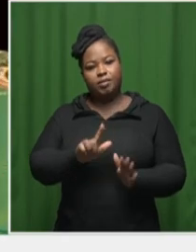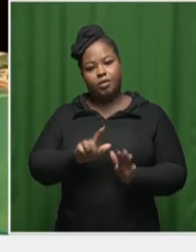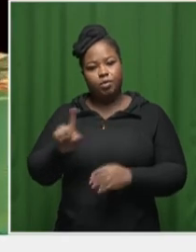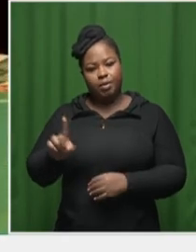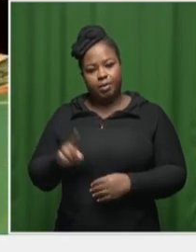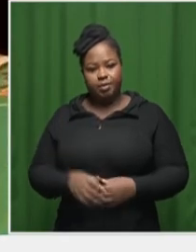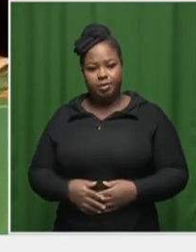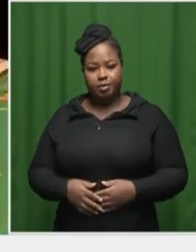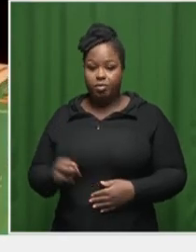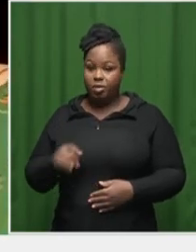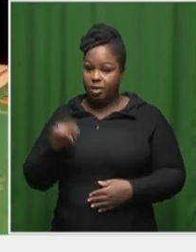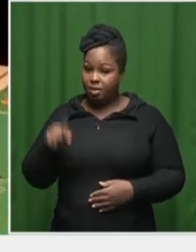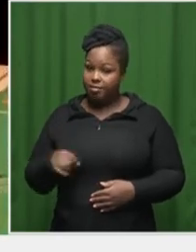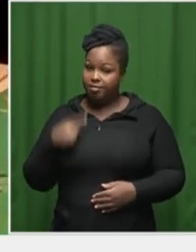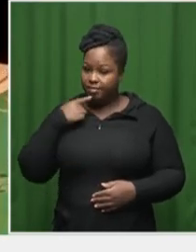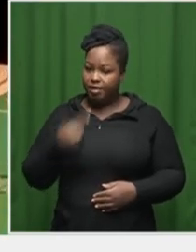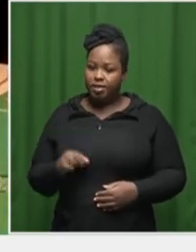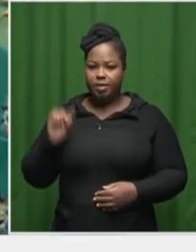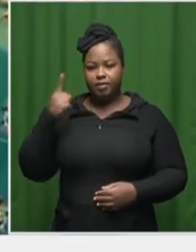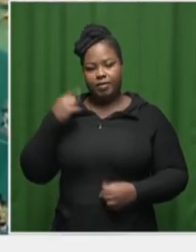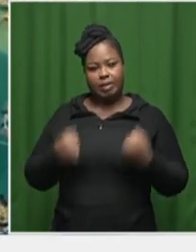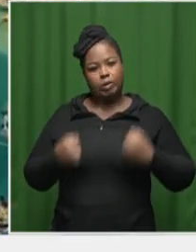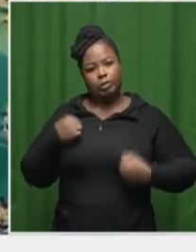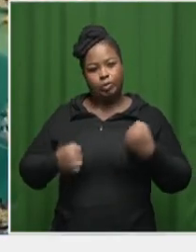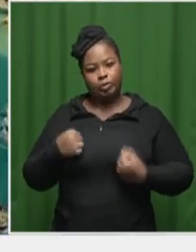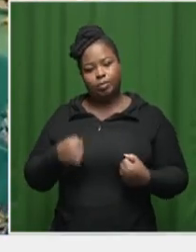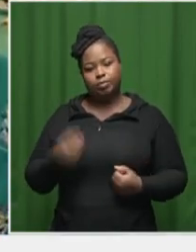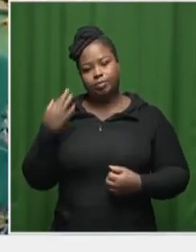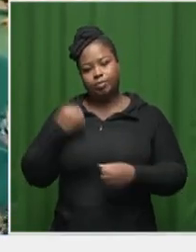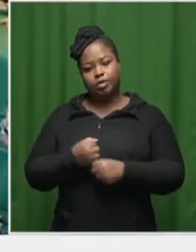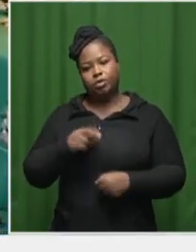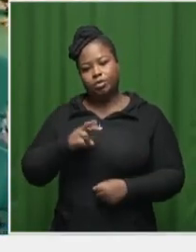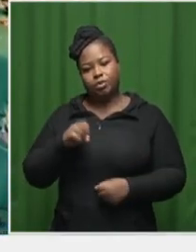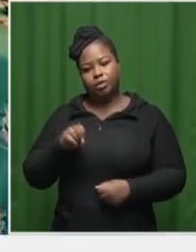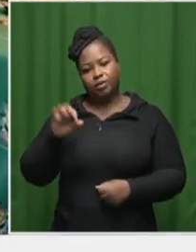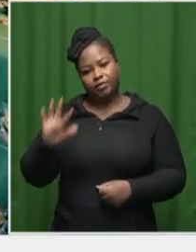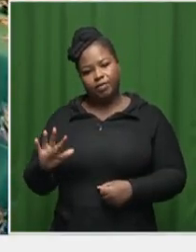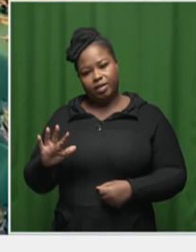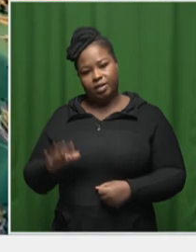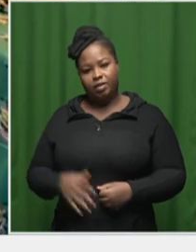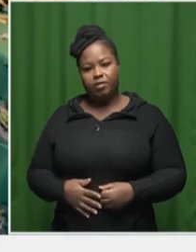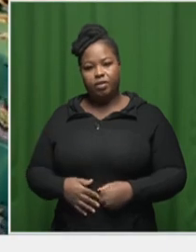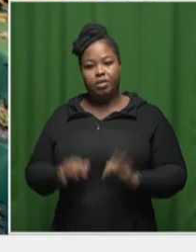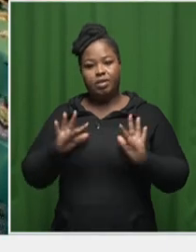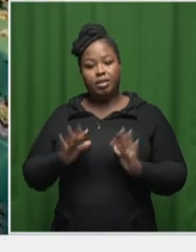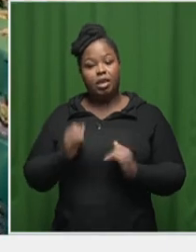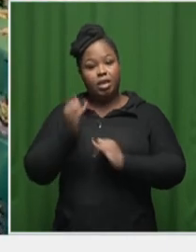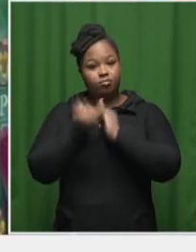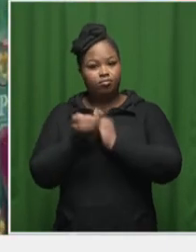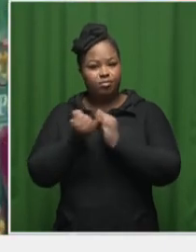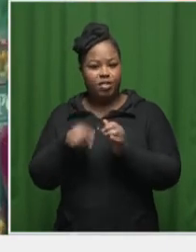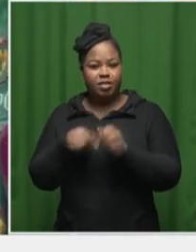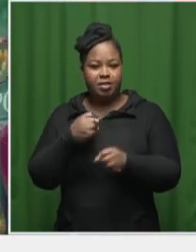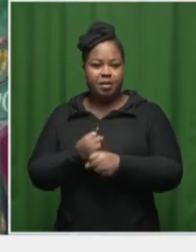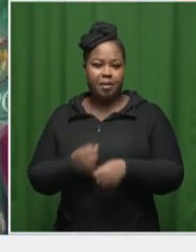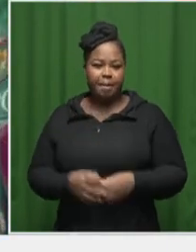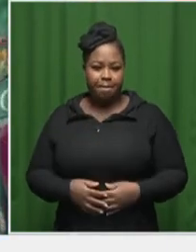1971. Mosehla says his first Comrades Marathon was in 2005. He ran his 10th race this year.